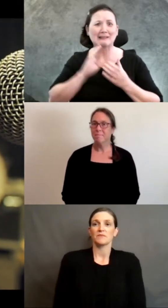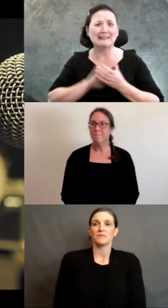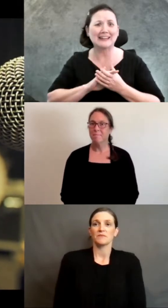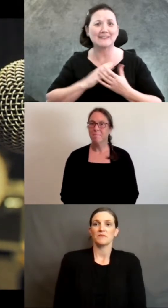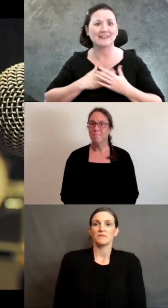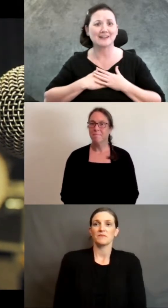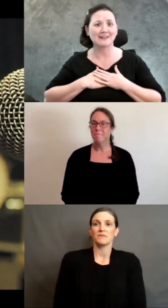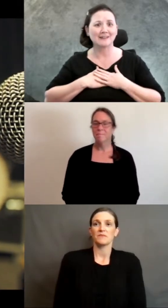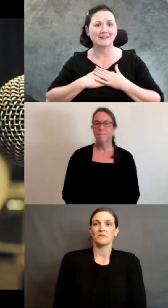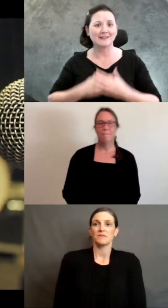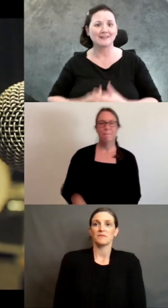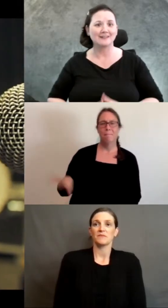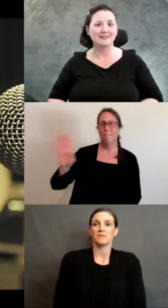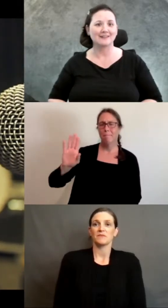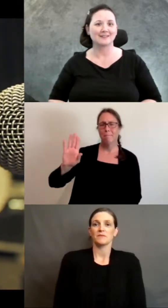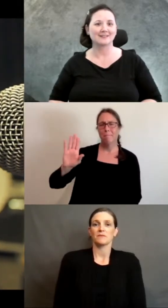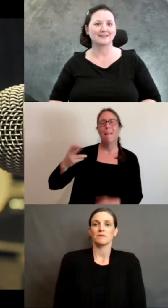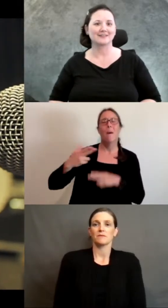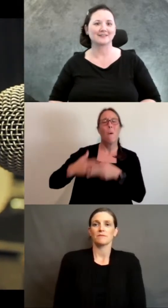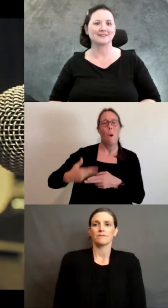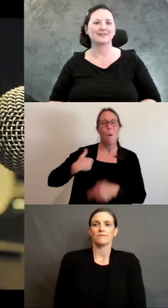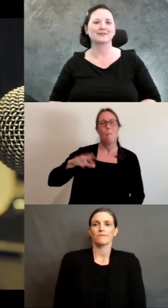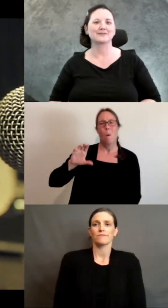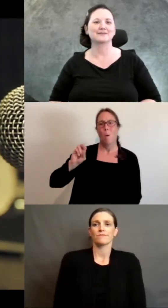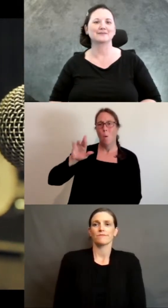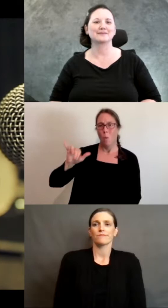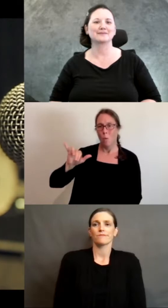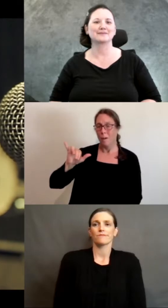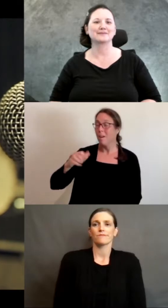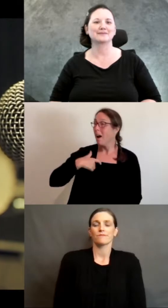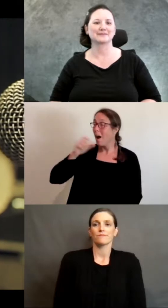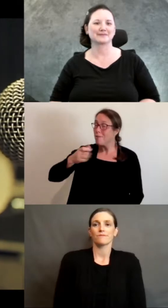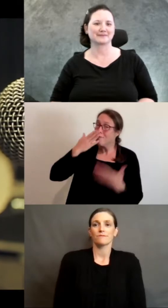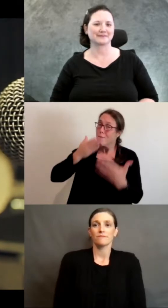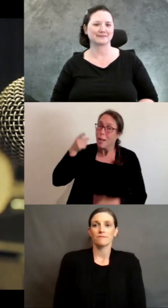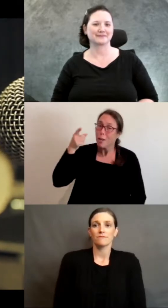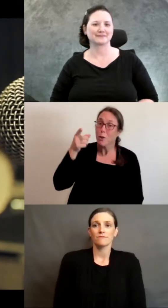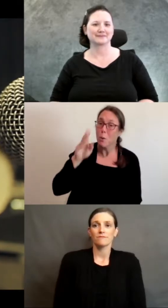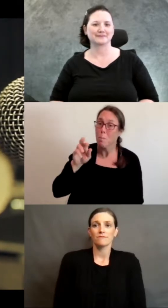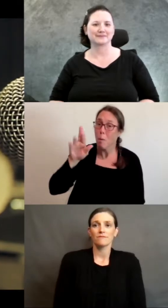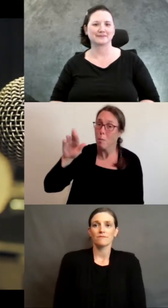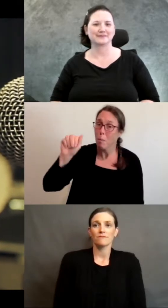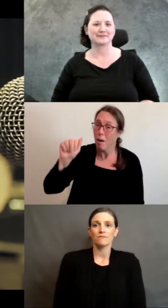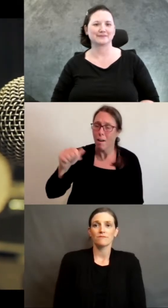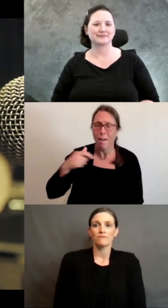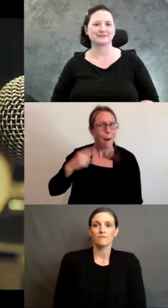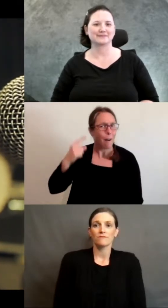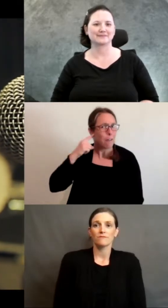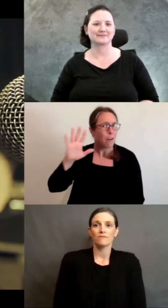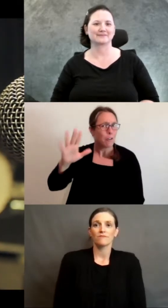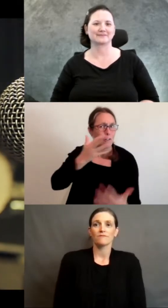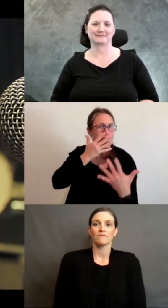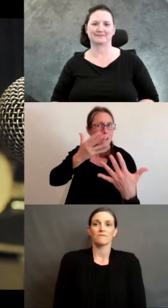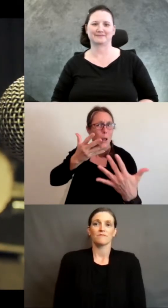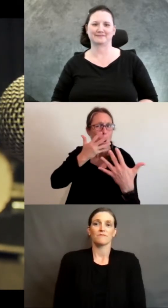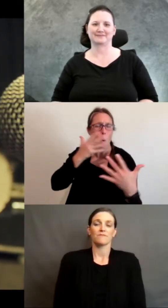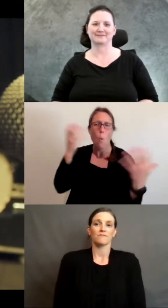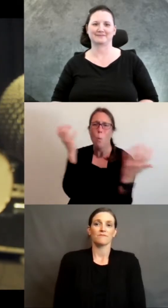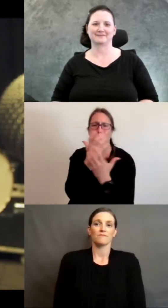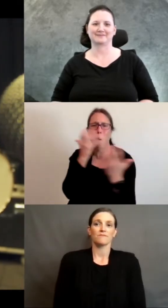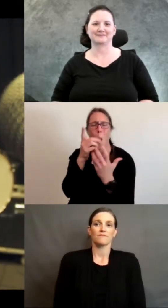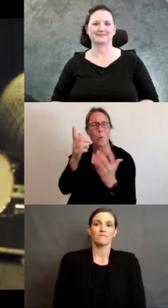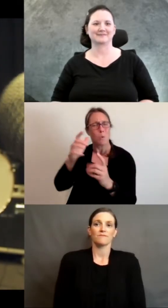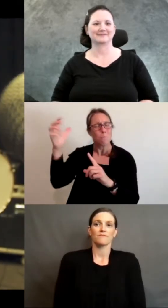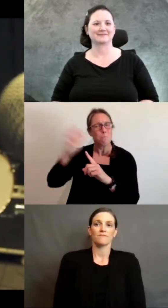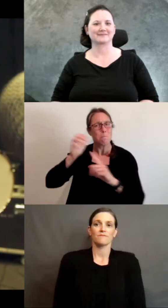Corey. And secondly, I should be thanking you, Barbara. I've heard those auditions. You're a pretty amazing performer. Thank